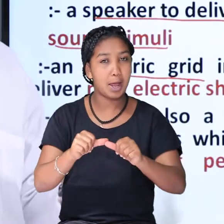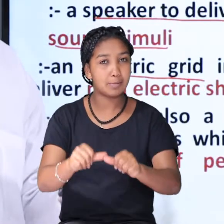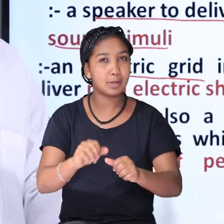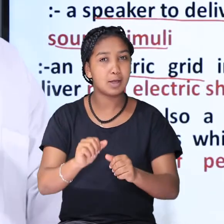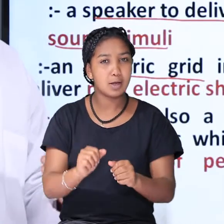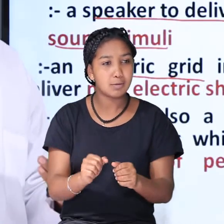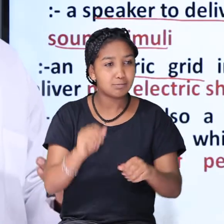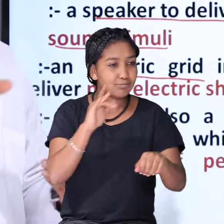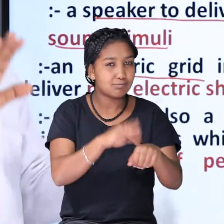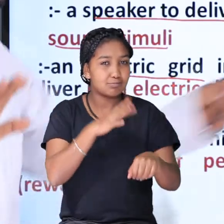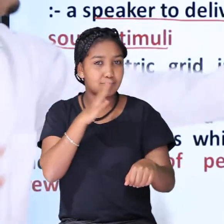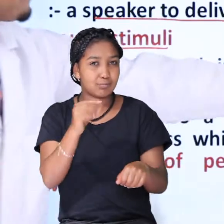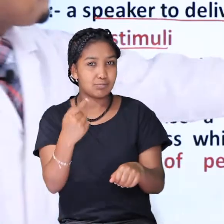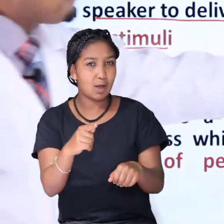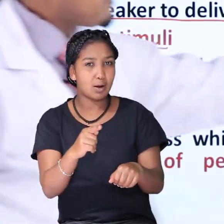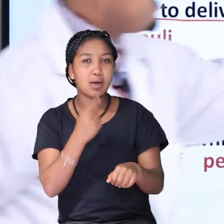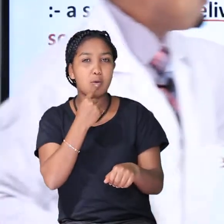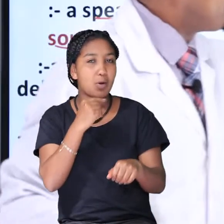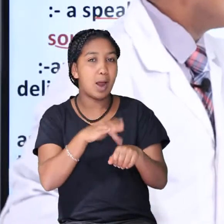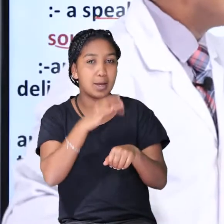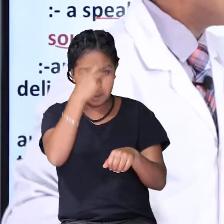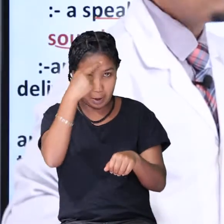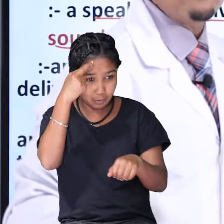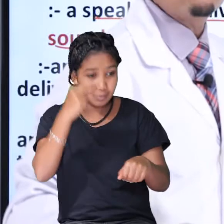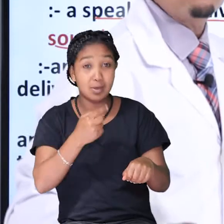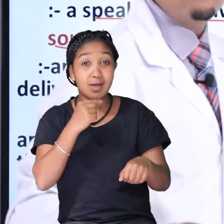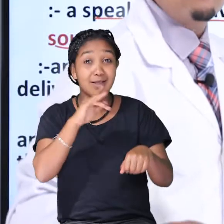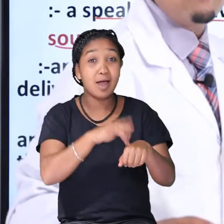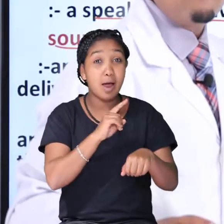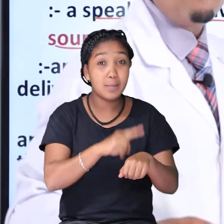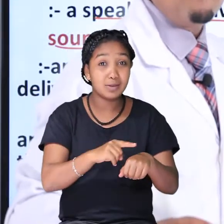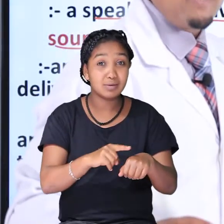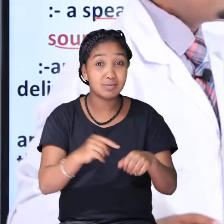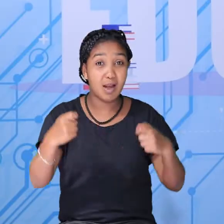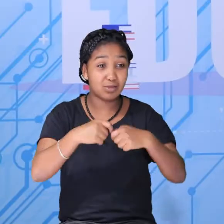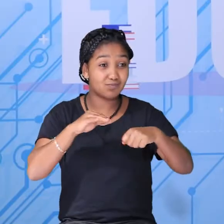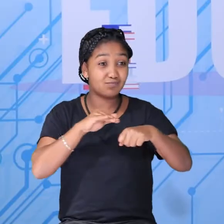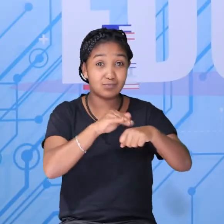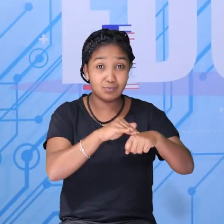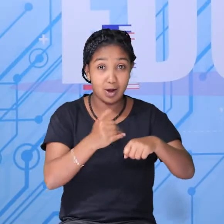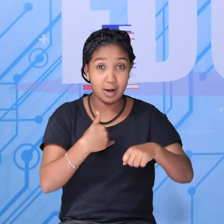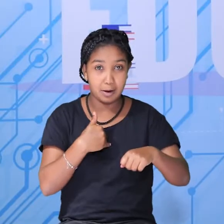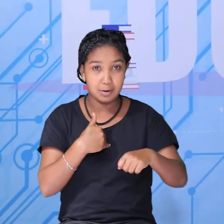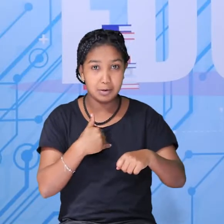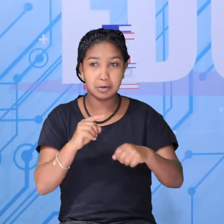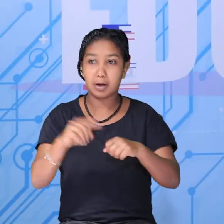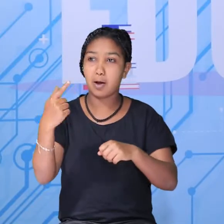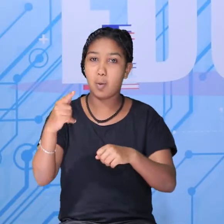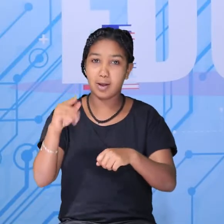afraid to touch the lever when the red lights lit, and they